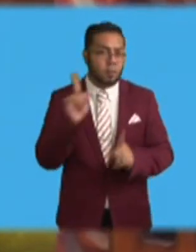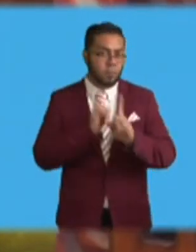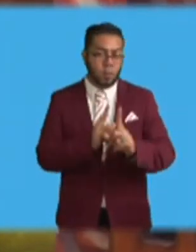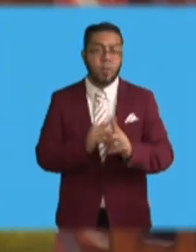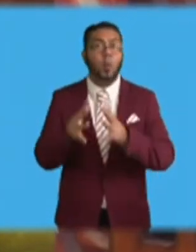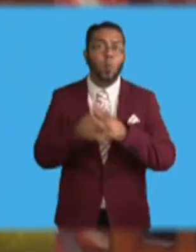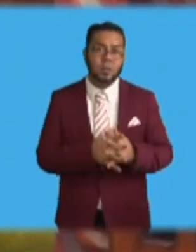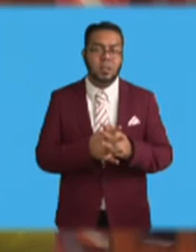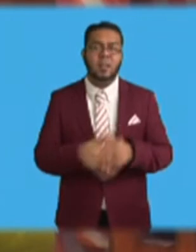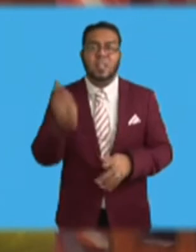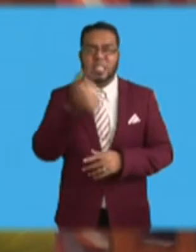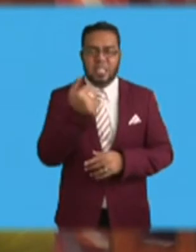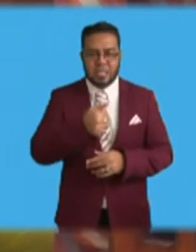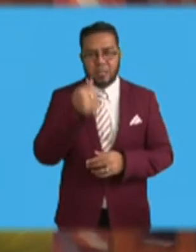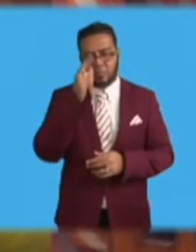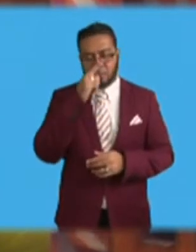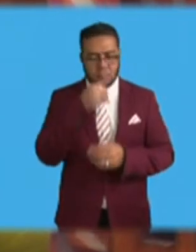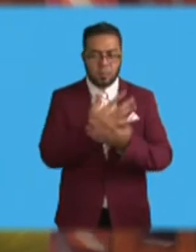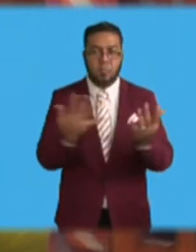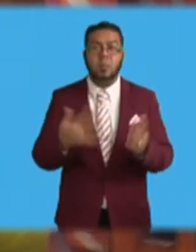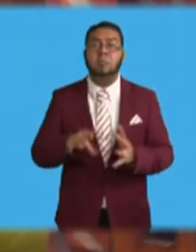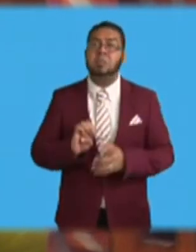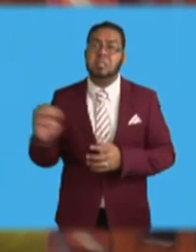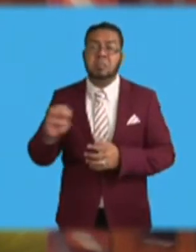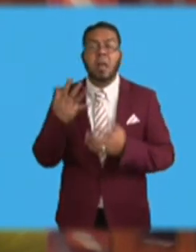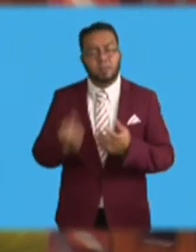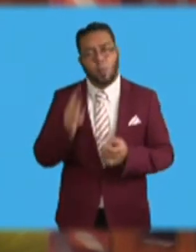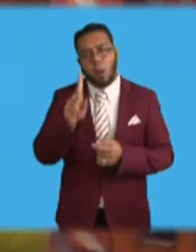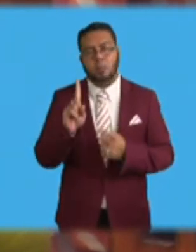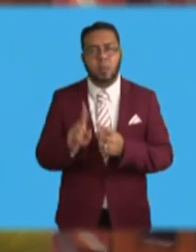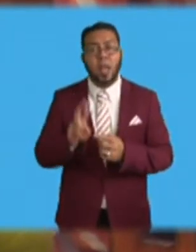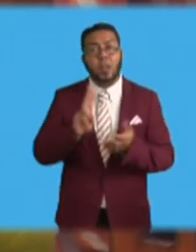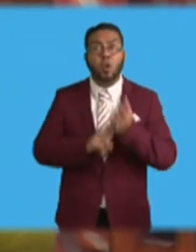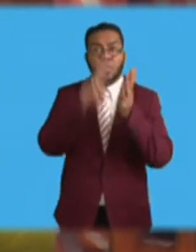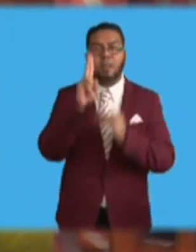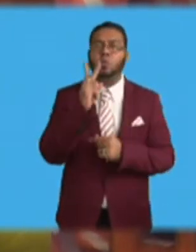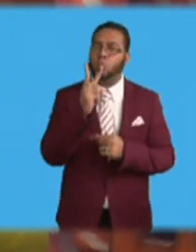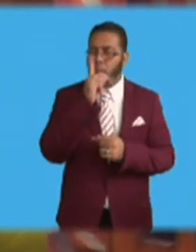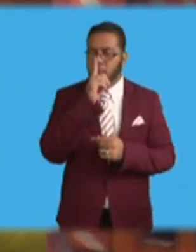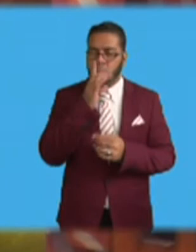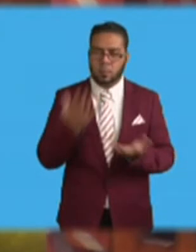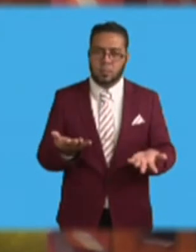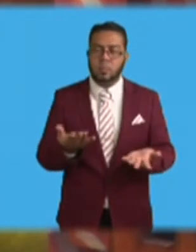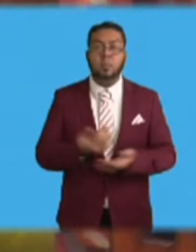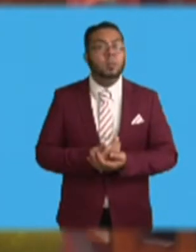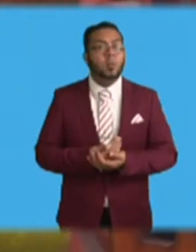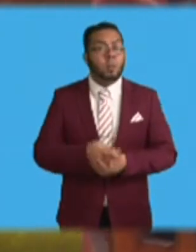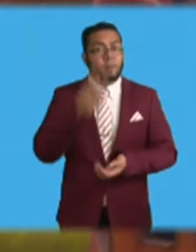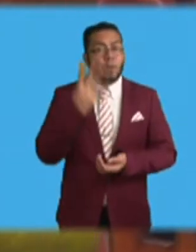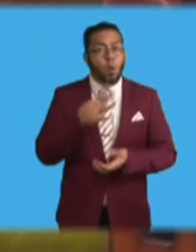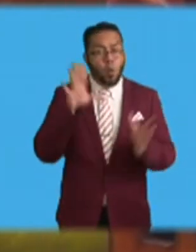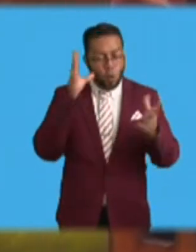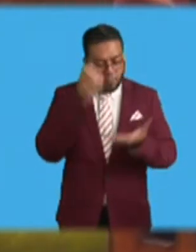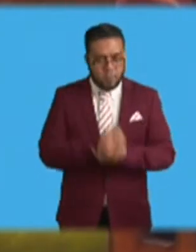Western Division of 16 cases, Eastern Division 1 case and Northern 2 cases. There have been 4 confirmed